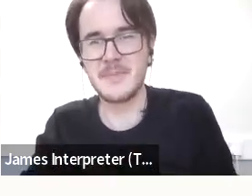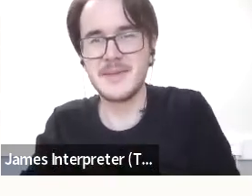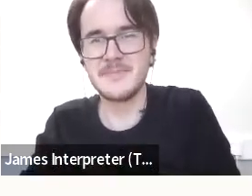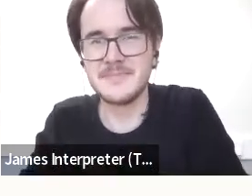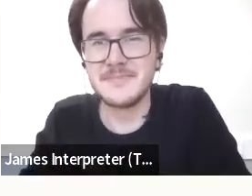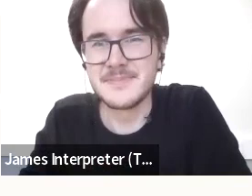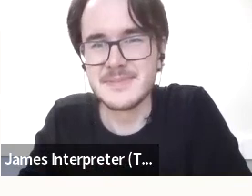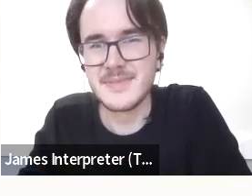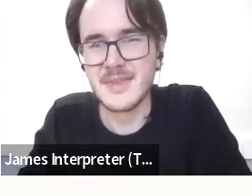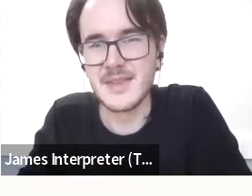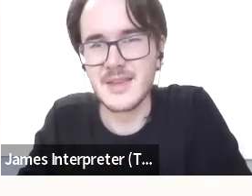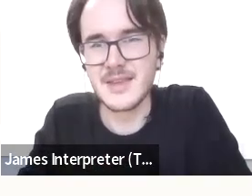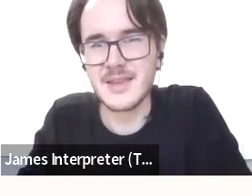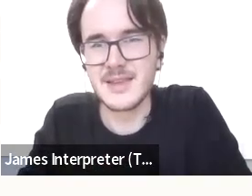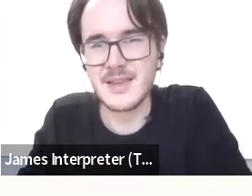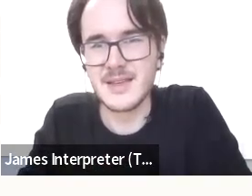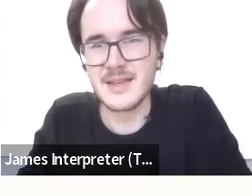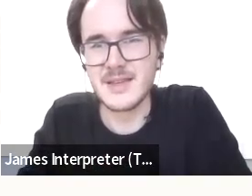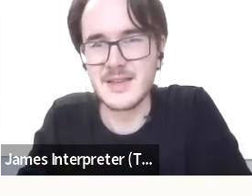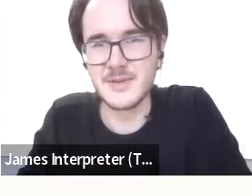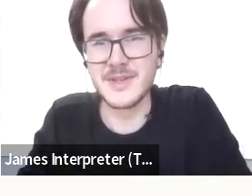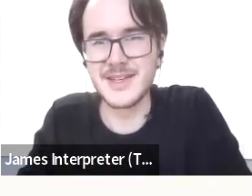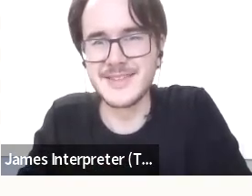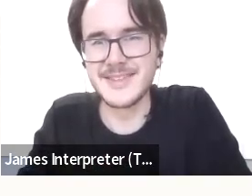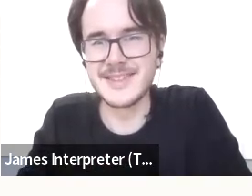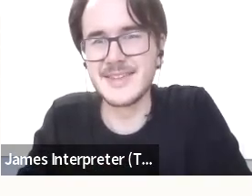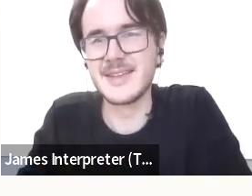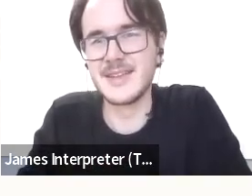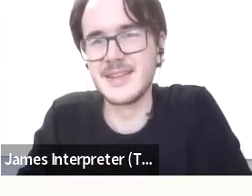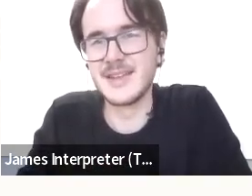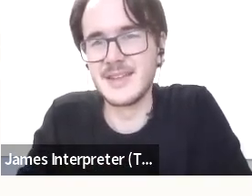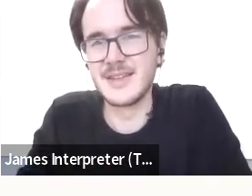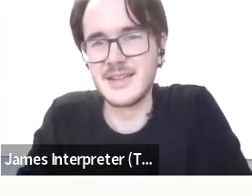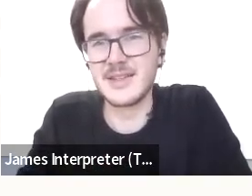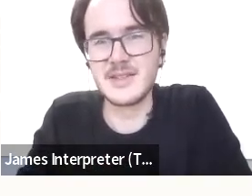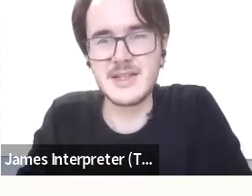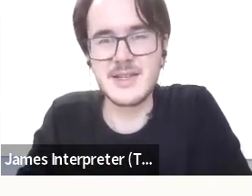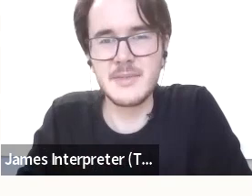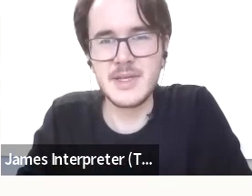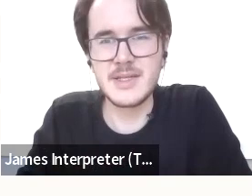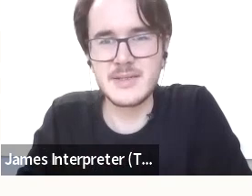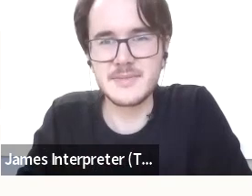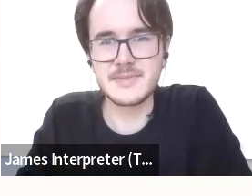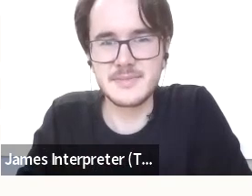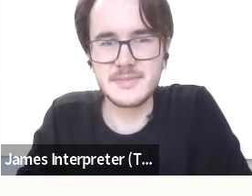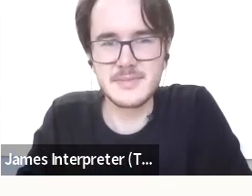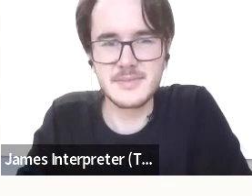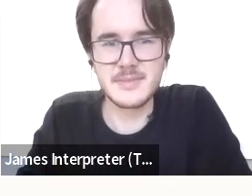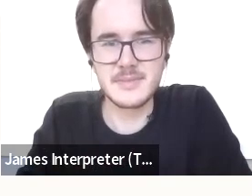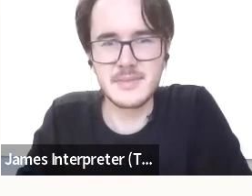Yep, happy. Mm-hmm. Well done. Next slide, please.